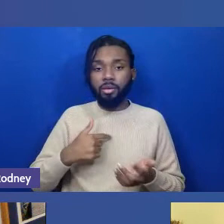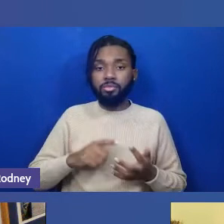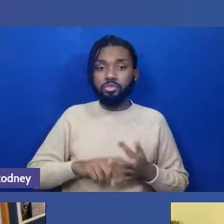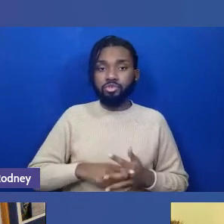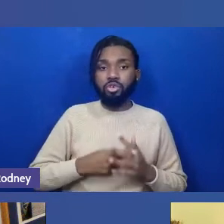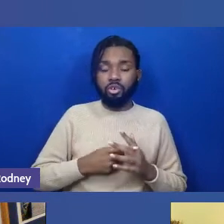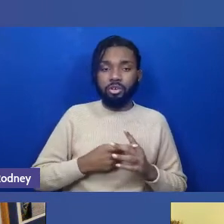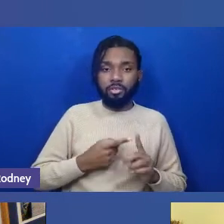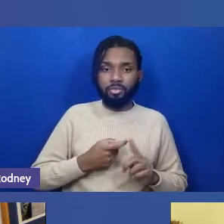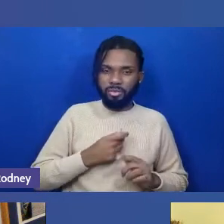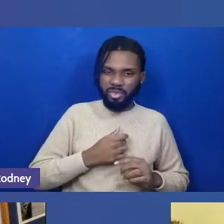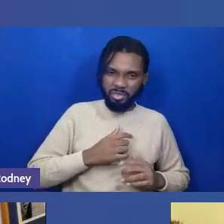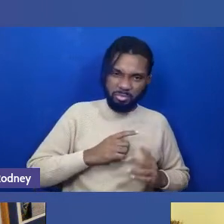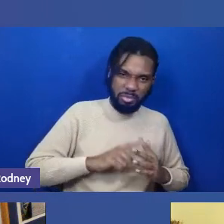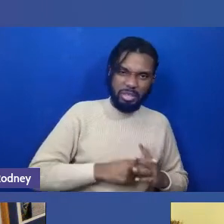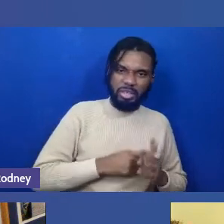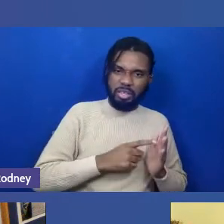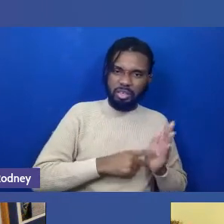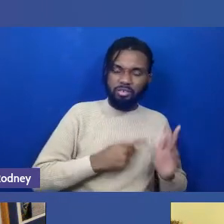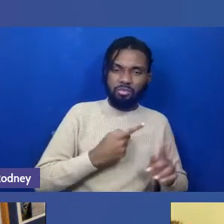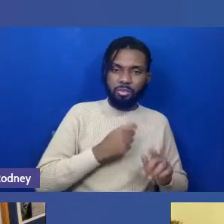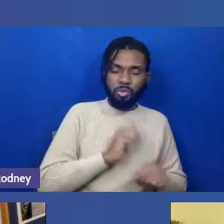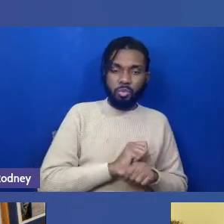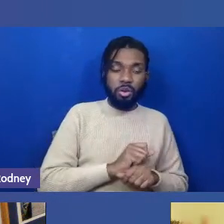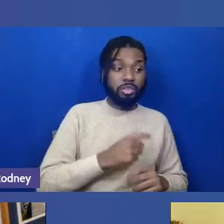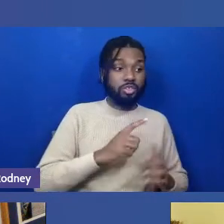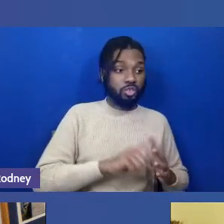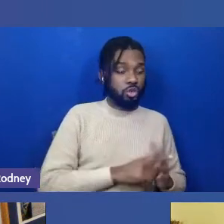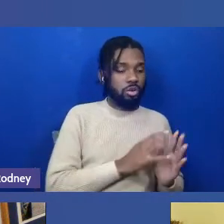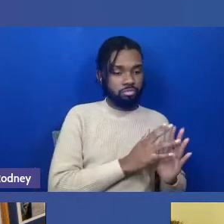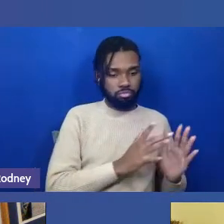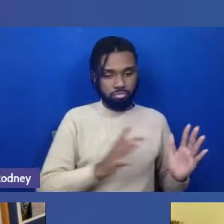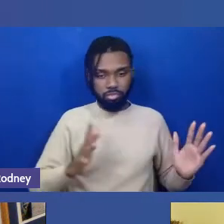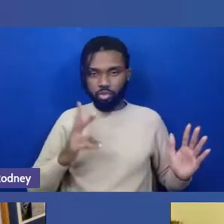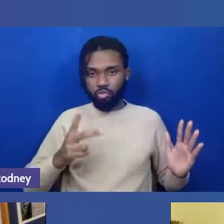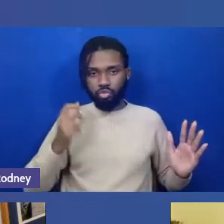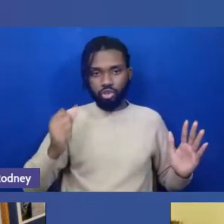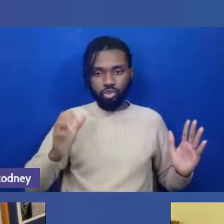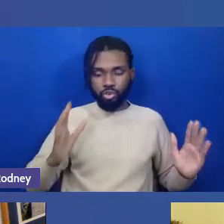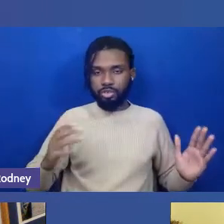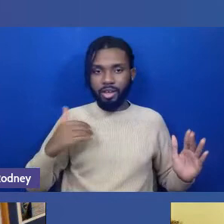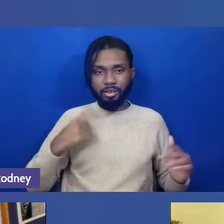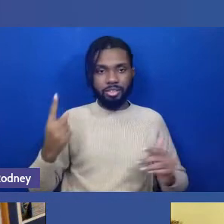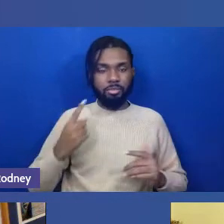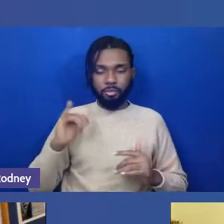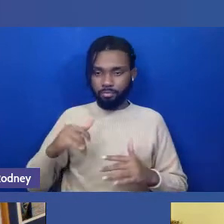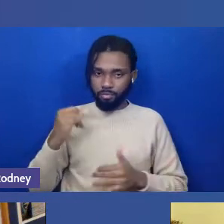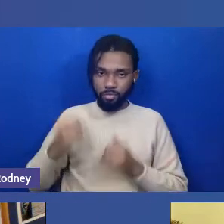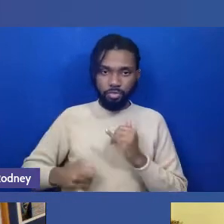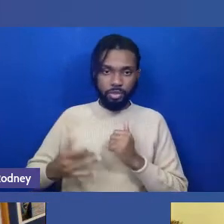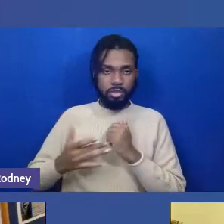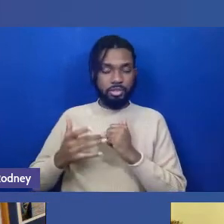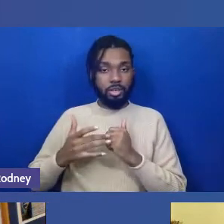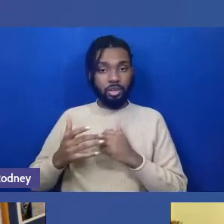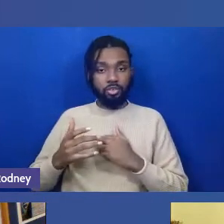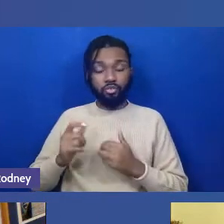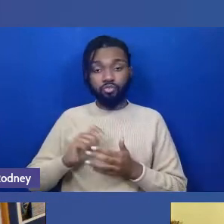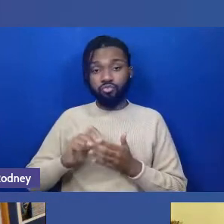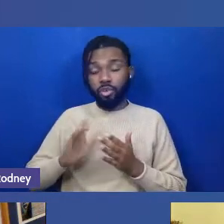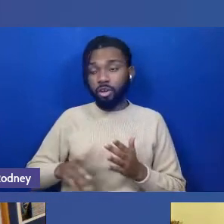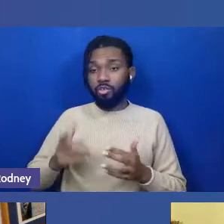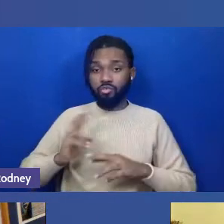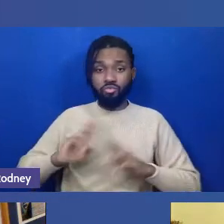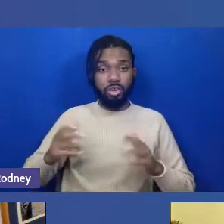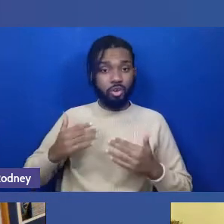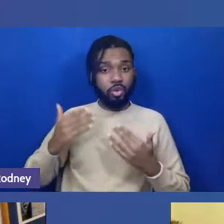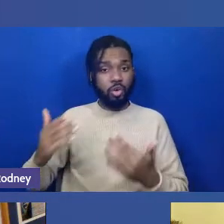know, it's 3 years until I have a final thing with a final technical writer that is utterly mobile and just ready to roll and